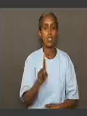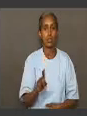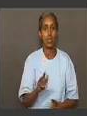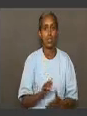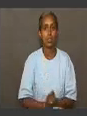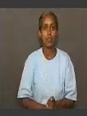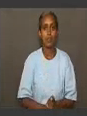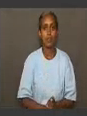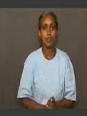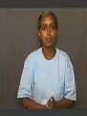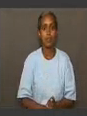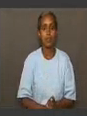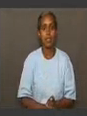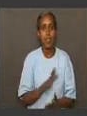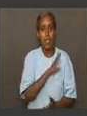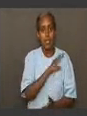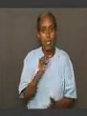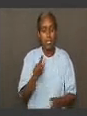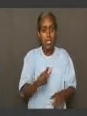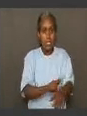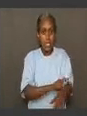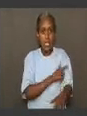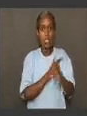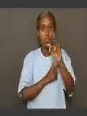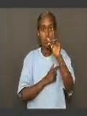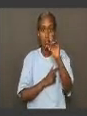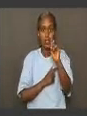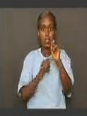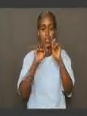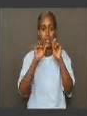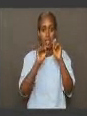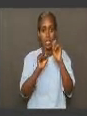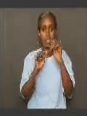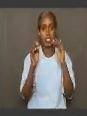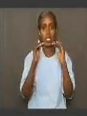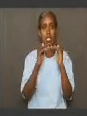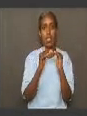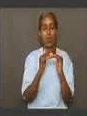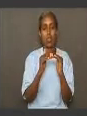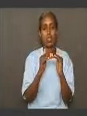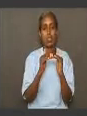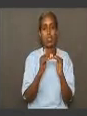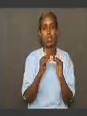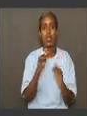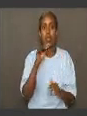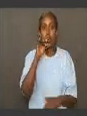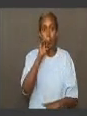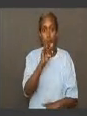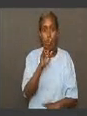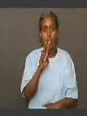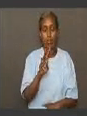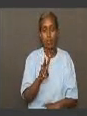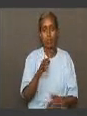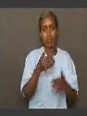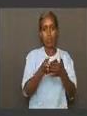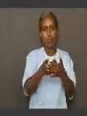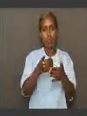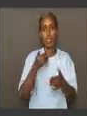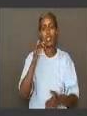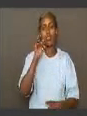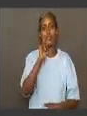x1 and the length of TS equals y2